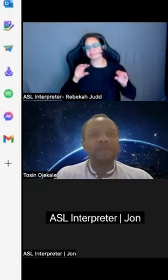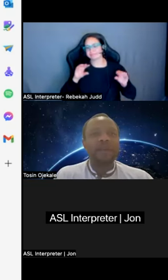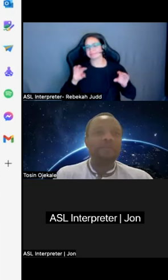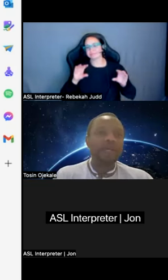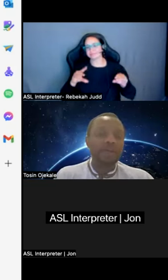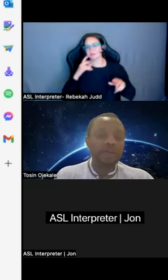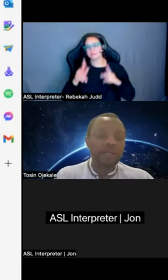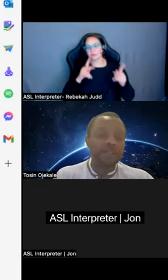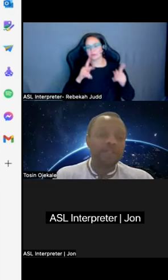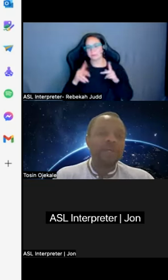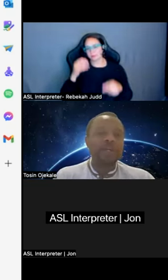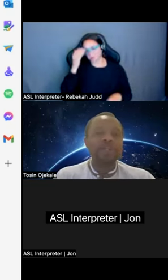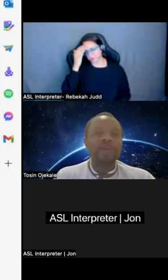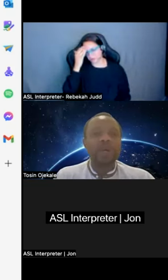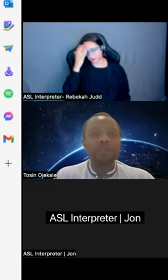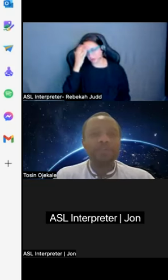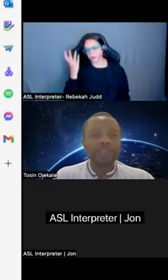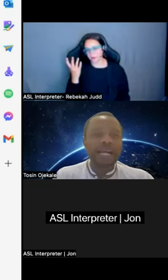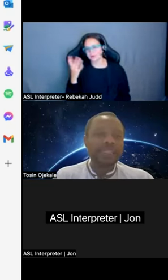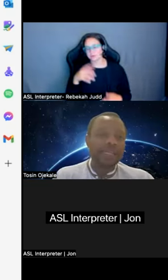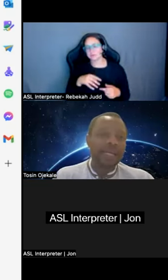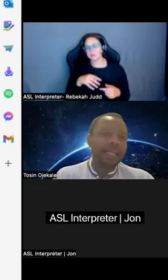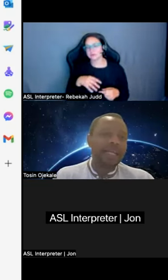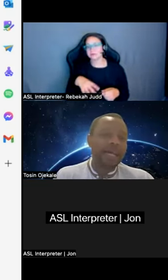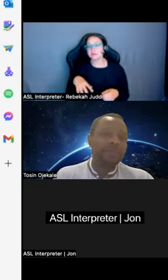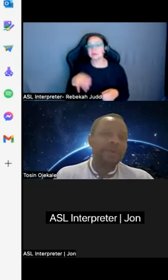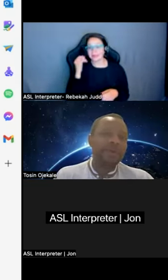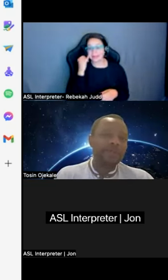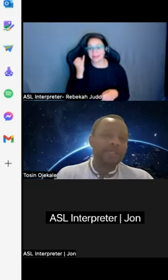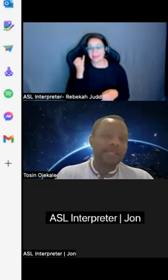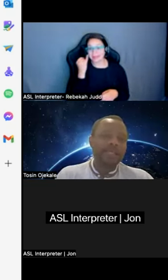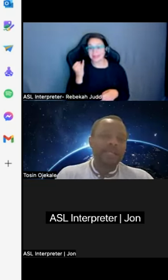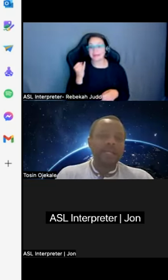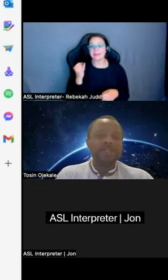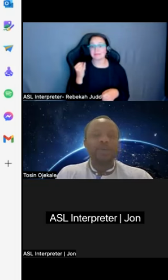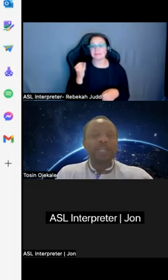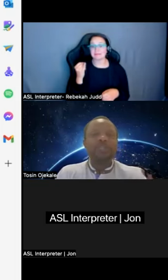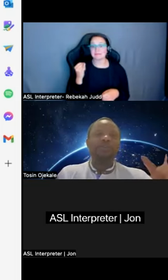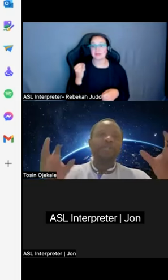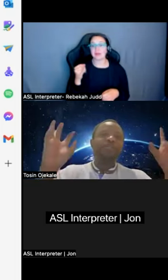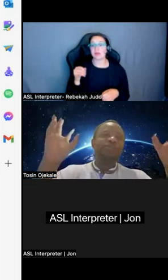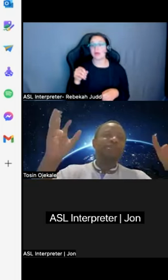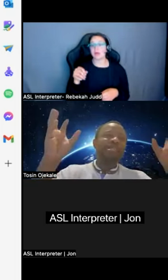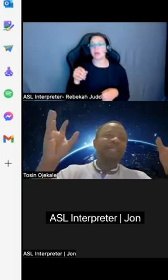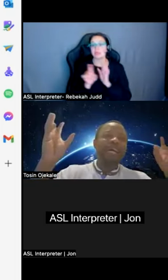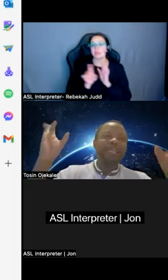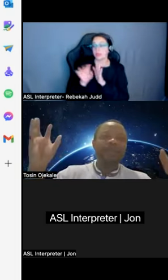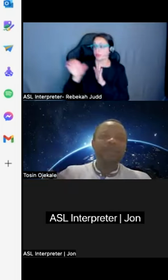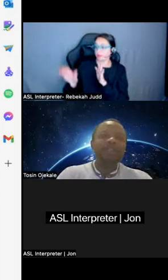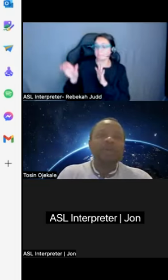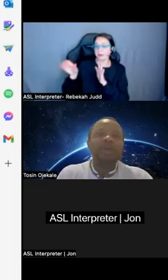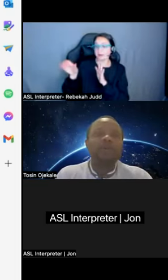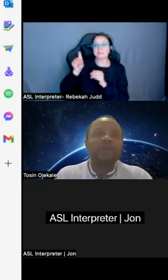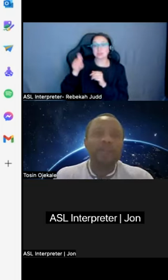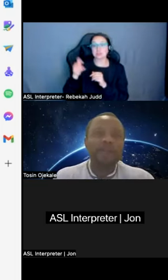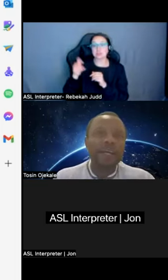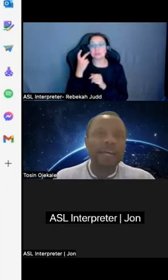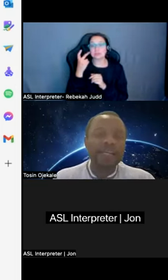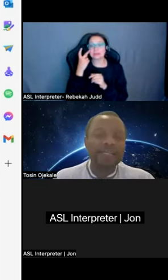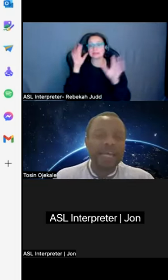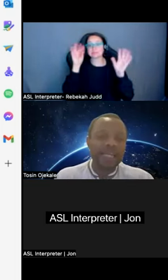it's a very big location. So when you trigger the alarm button, so you need something to signal the location of